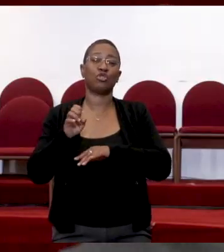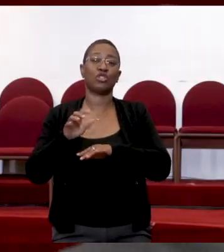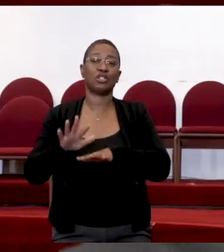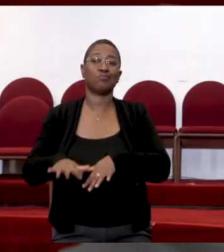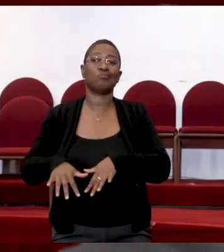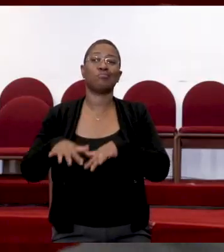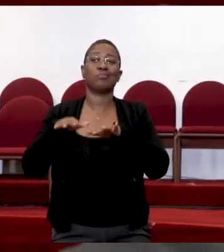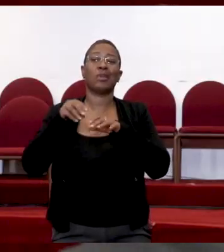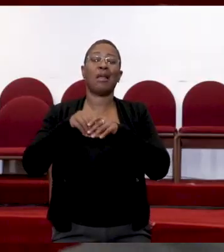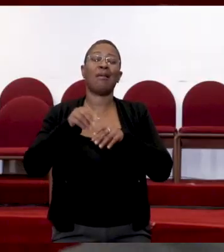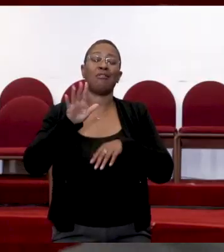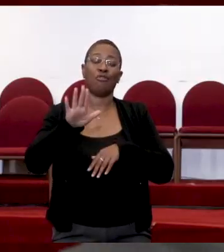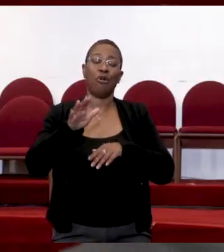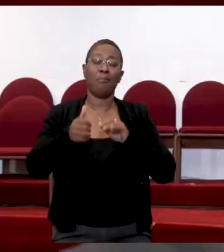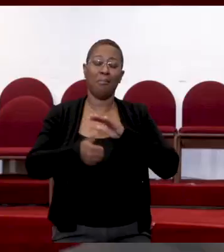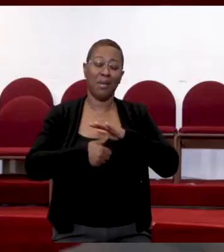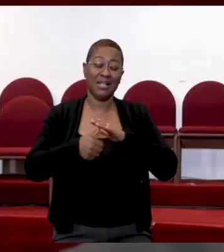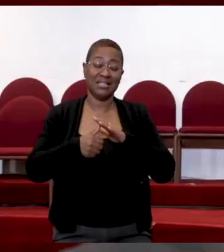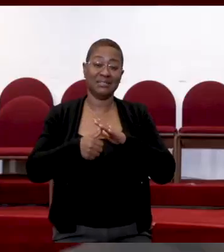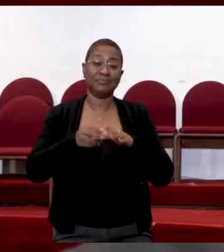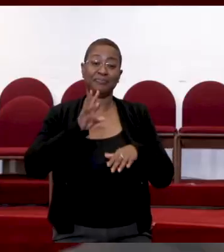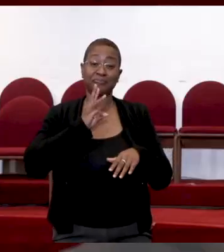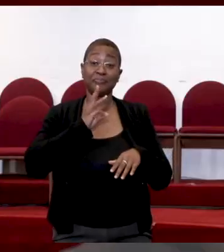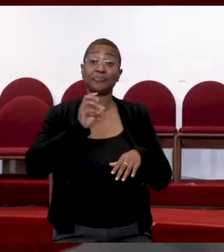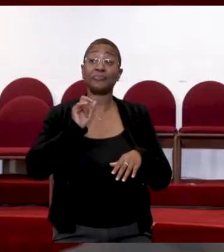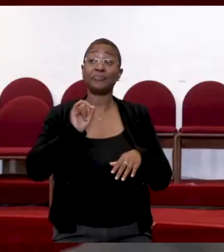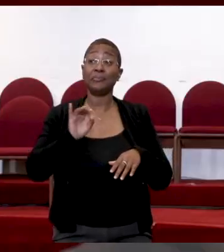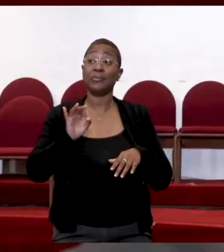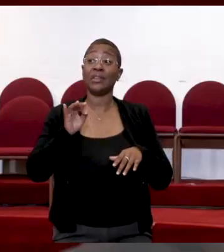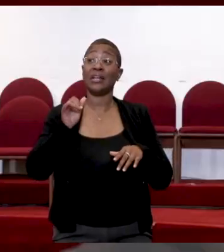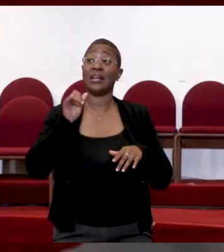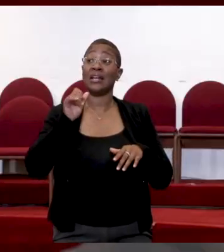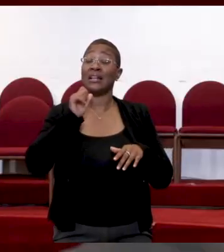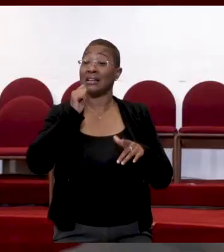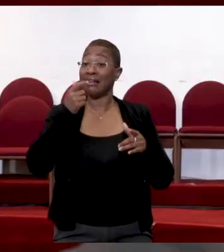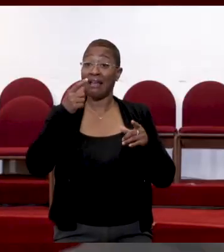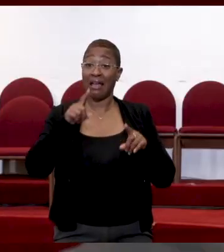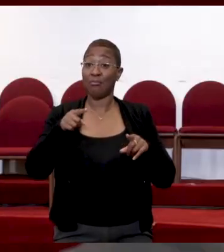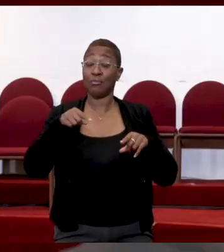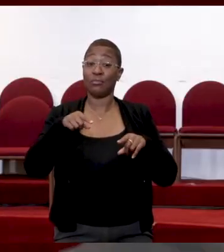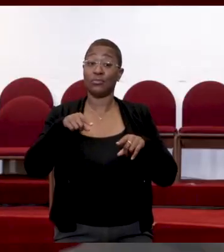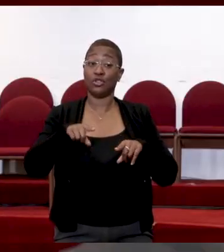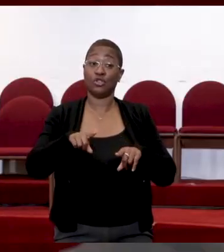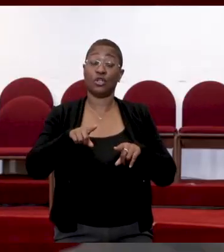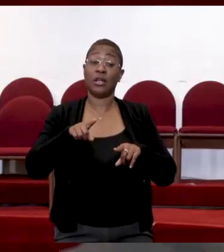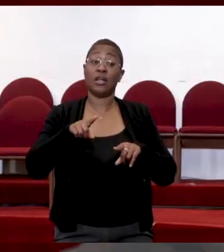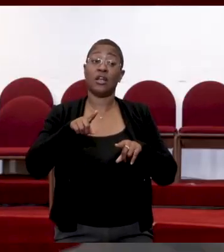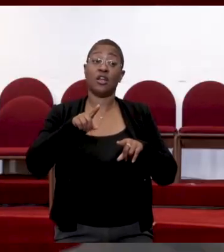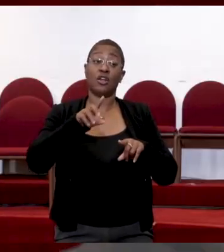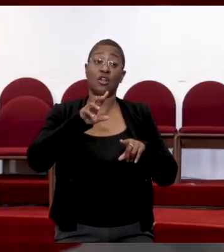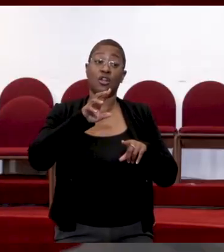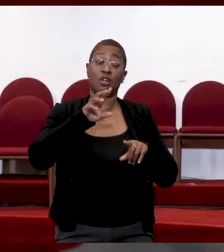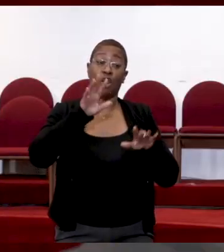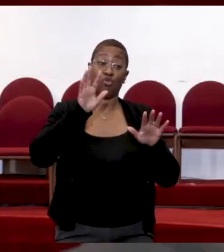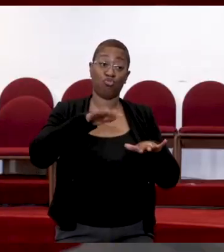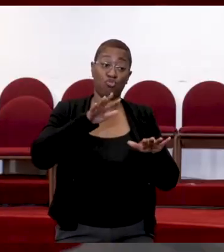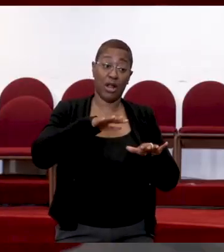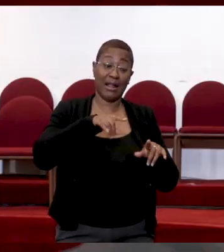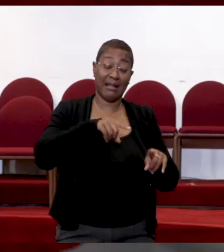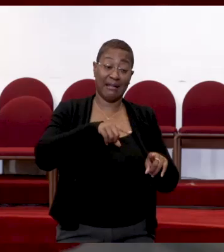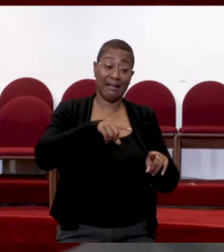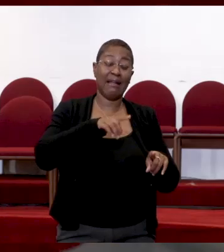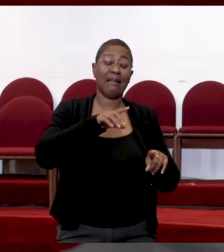to the best of my knowledge, if it occurred in the rainstorm, you're covered by the federal rules. If it occurred on a dry